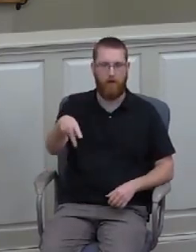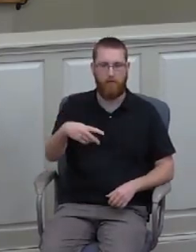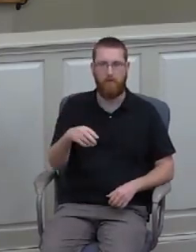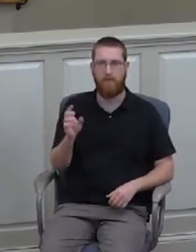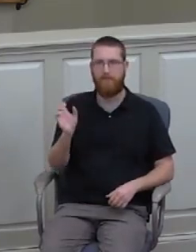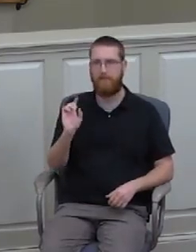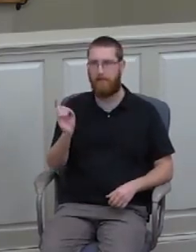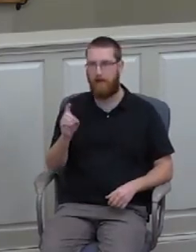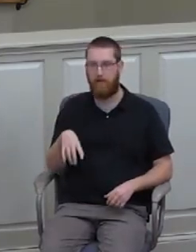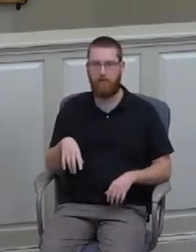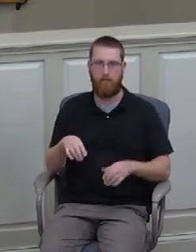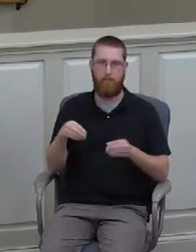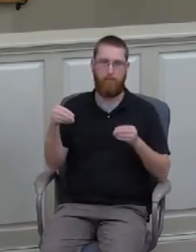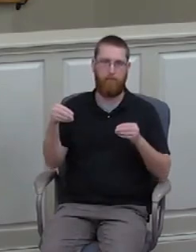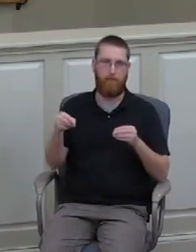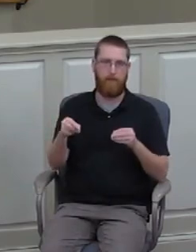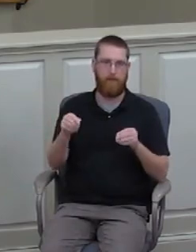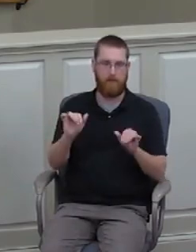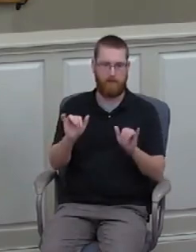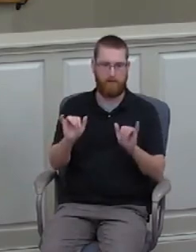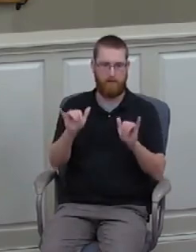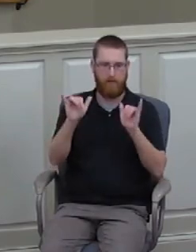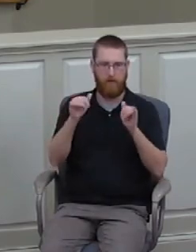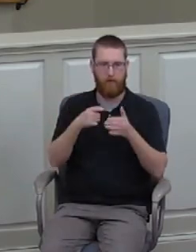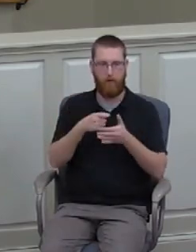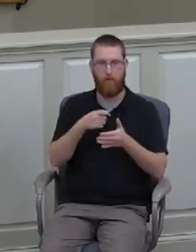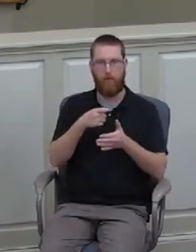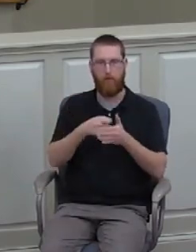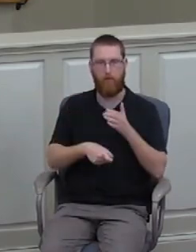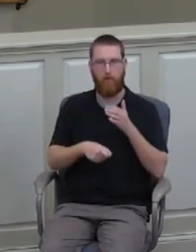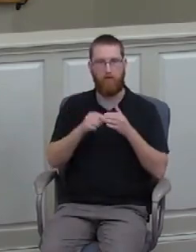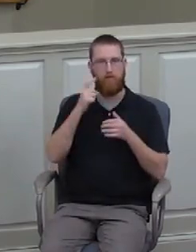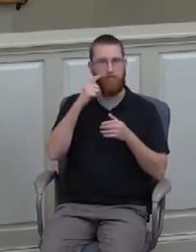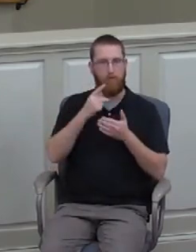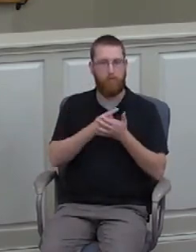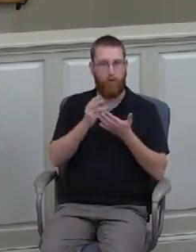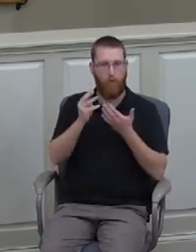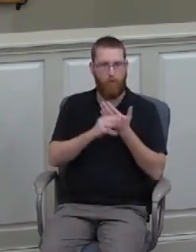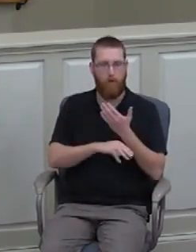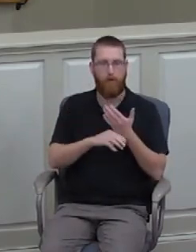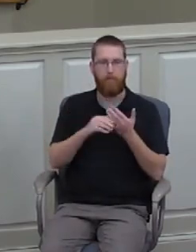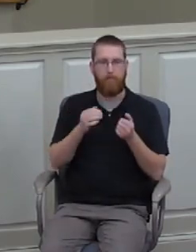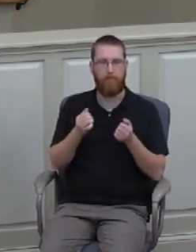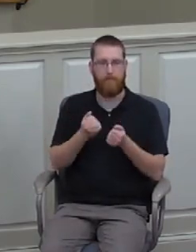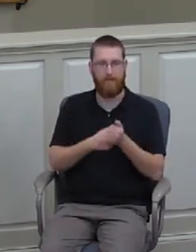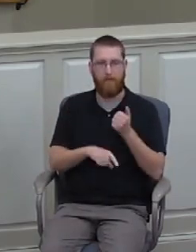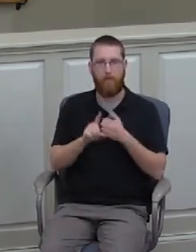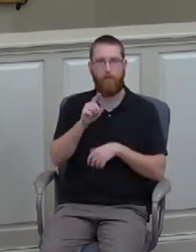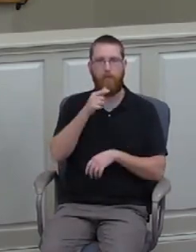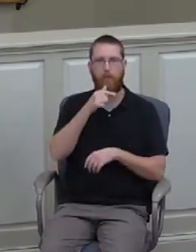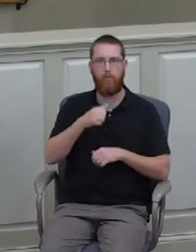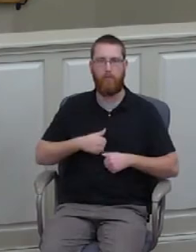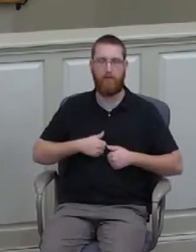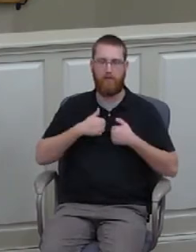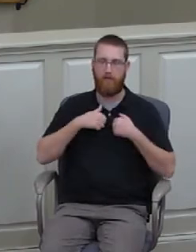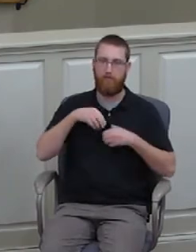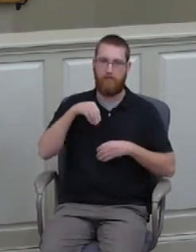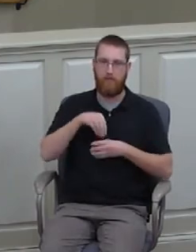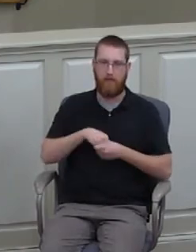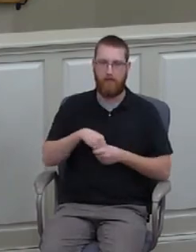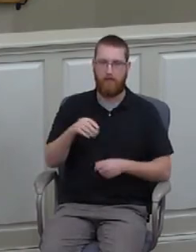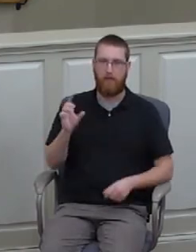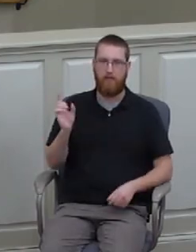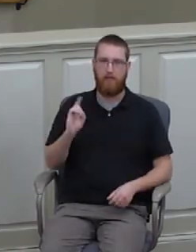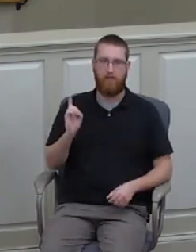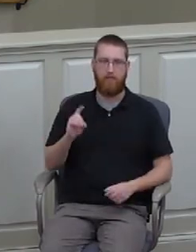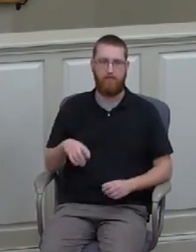be, will pay the same cost or programming fees as anyone who lives within the municipal district of the